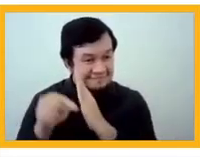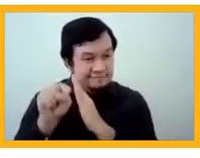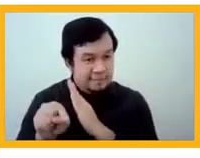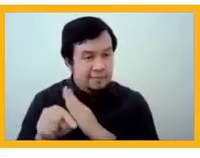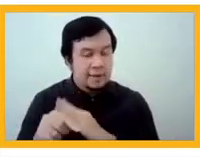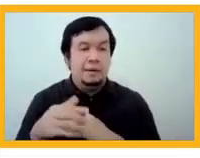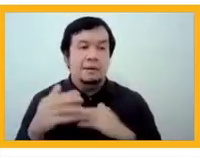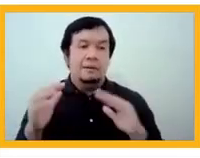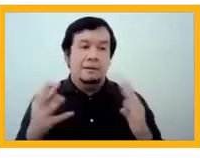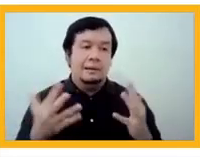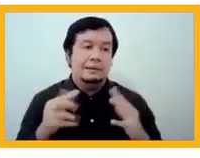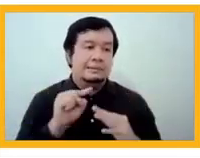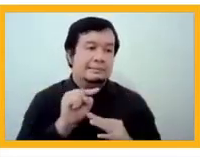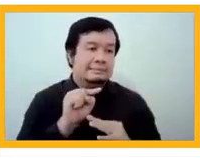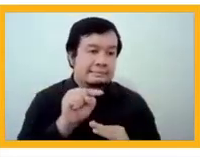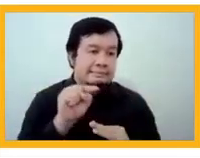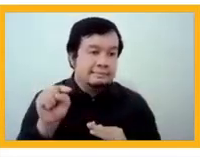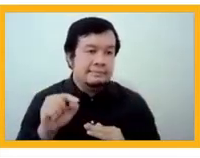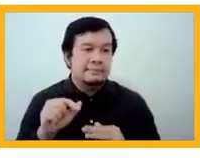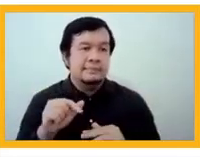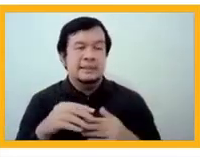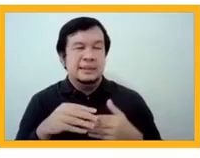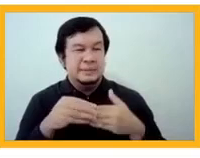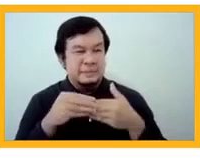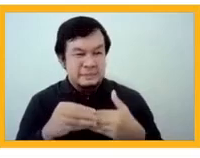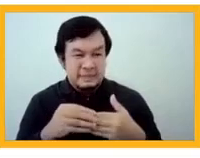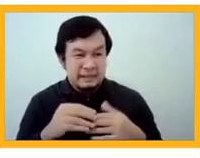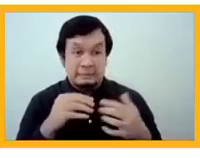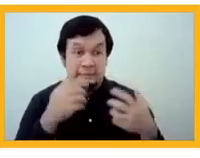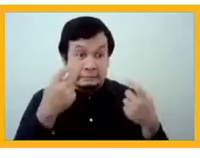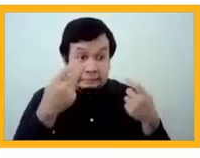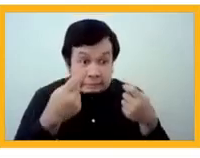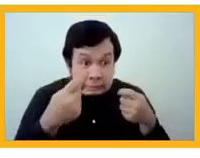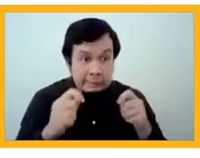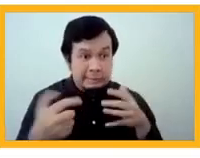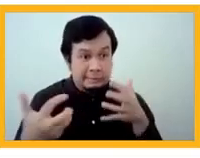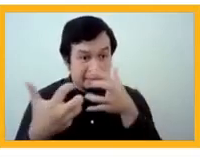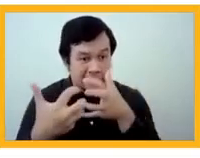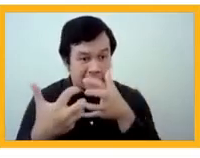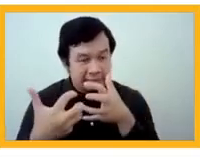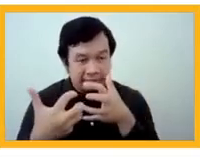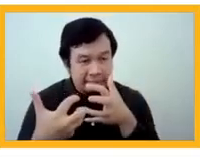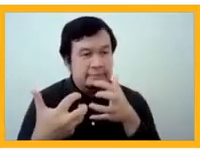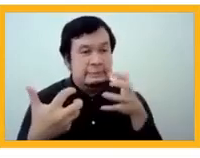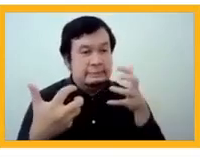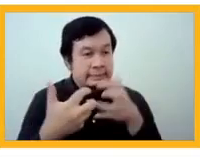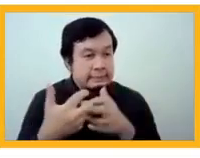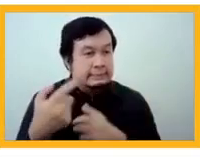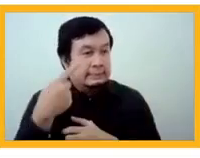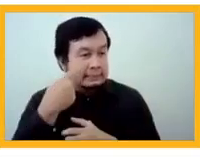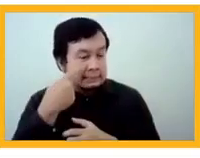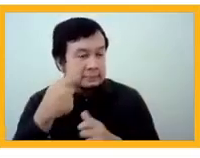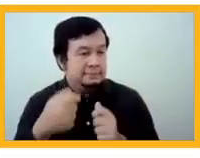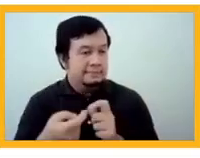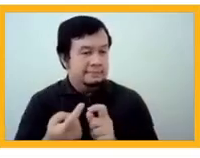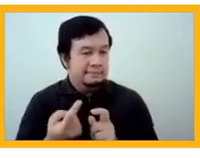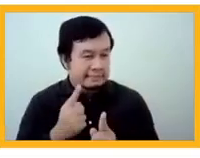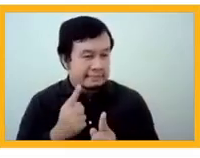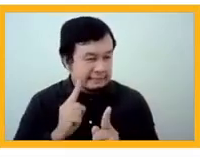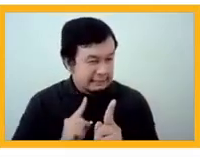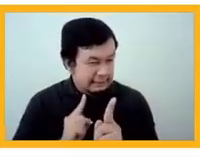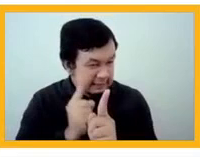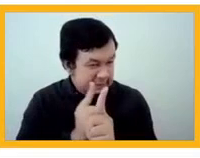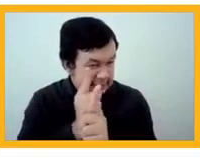being customized, which may have sharply limited what the impacts would have been. And, you know, and a different kind